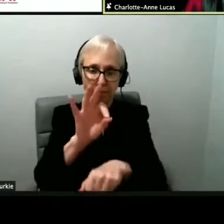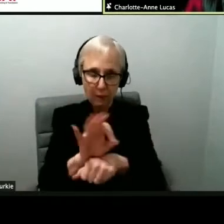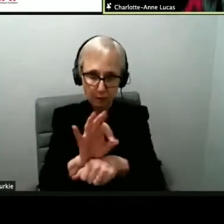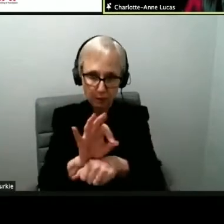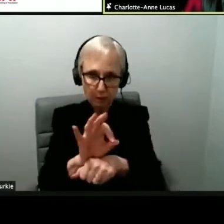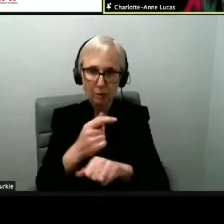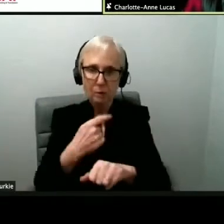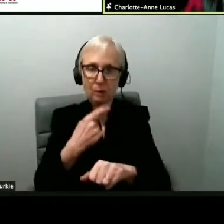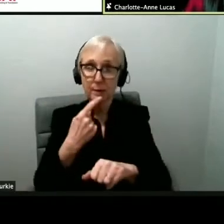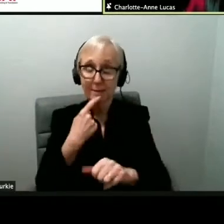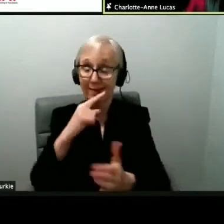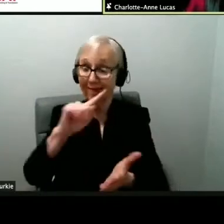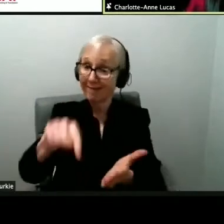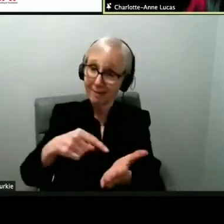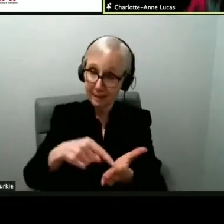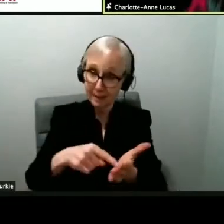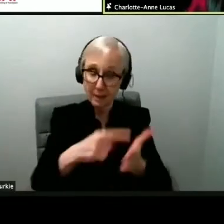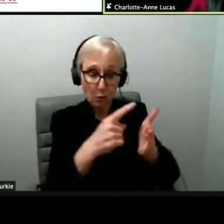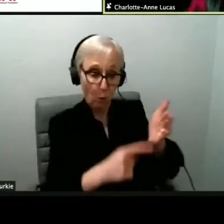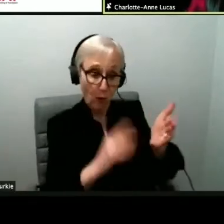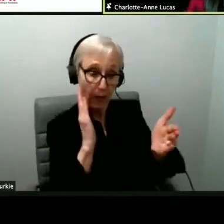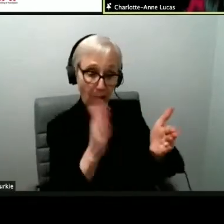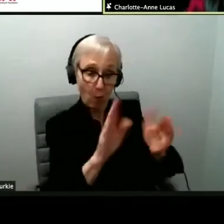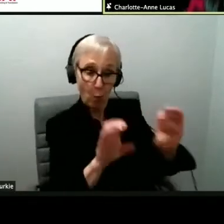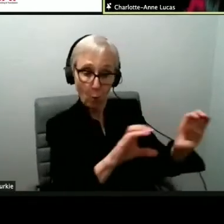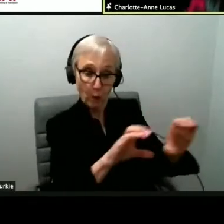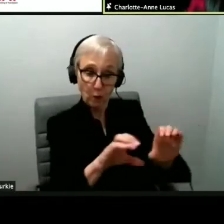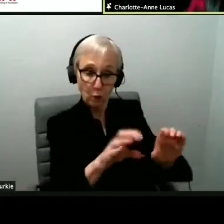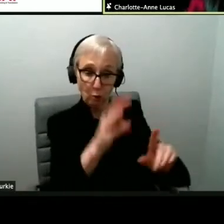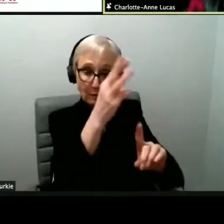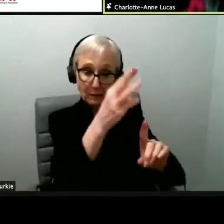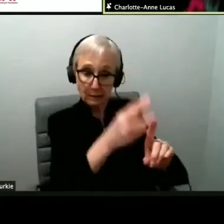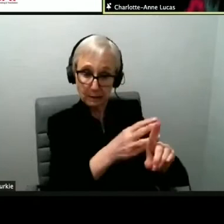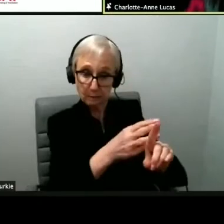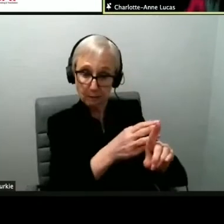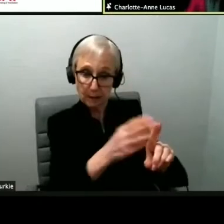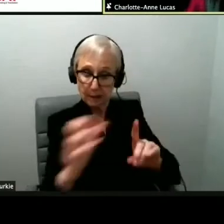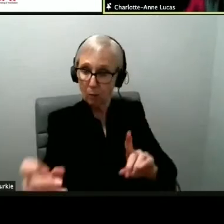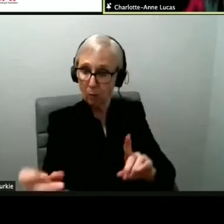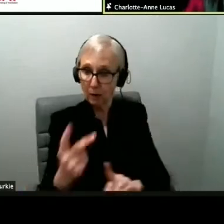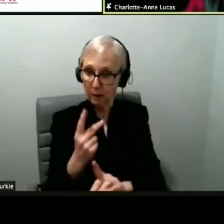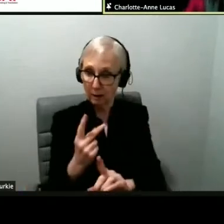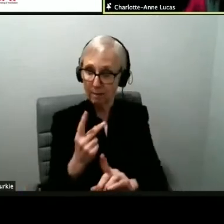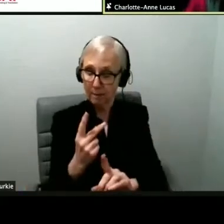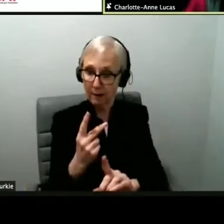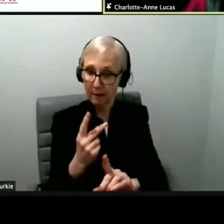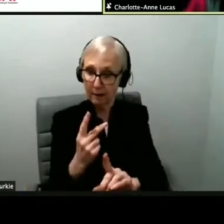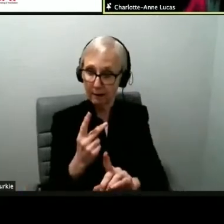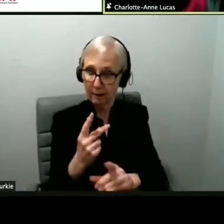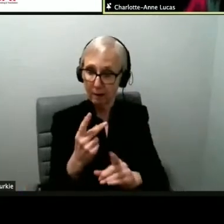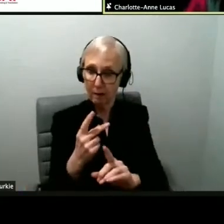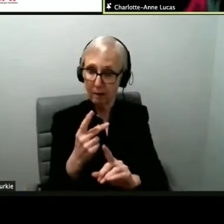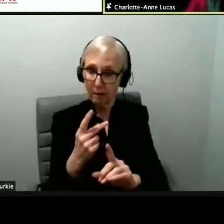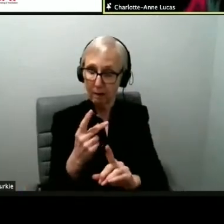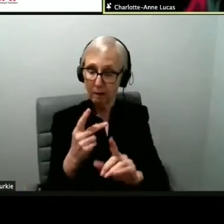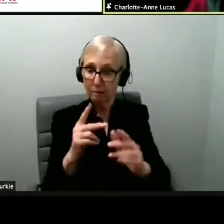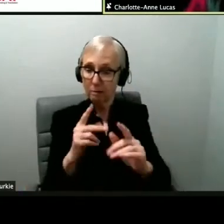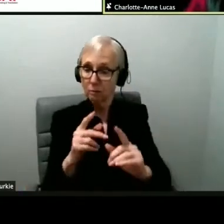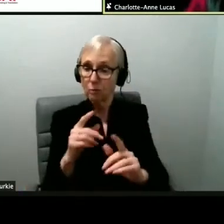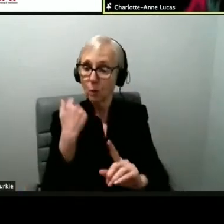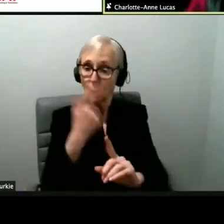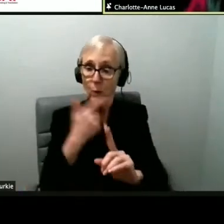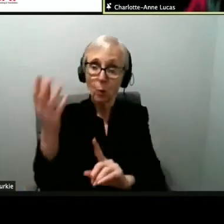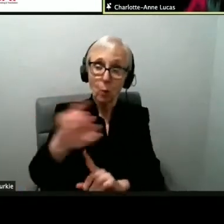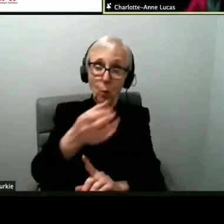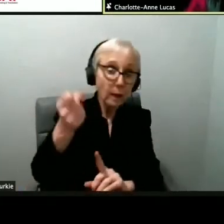can say, this is what I'm going to do in like the first 6 months. And we're going to come back and say to the person who wins this